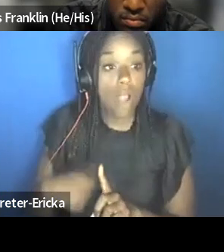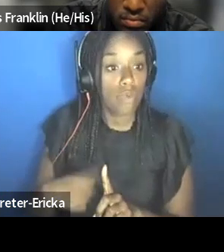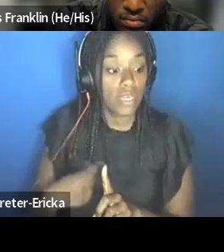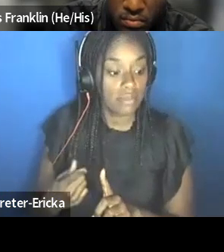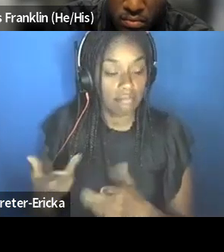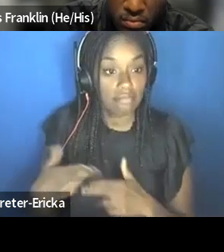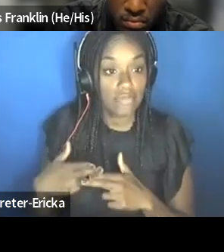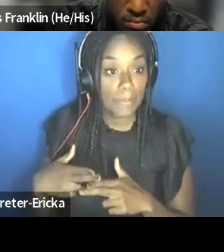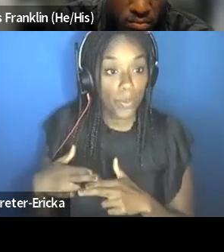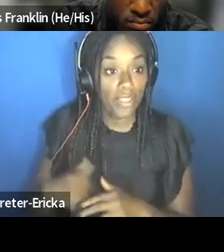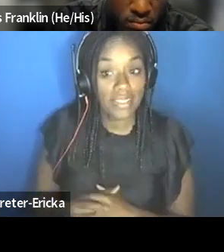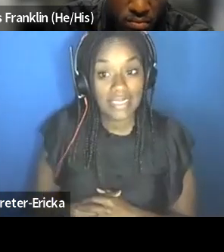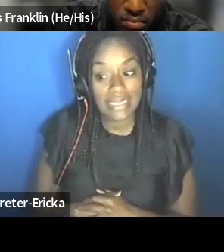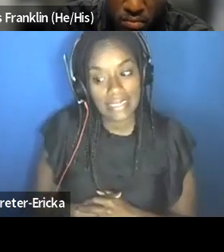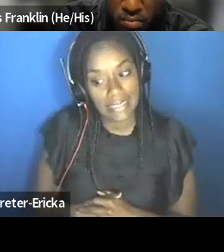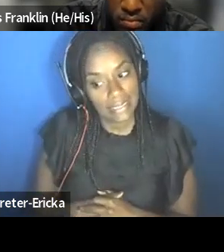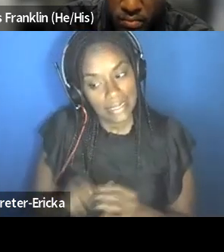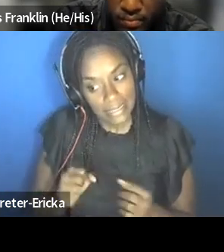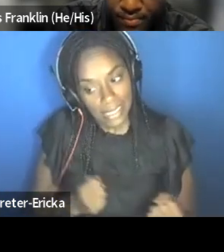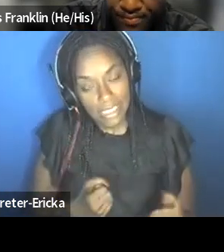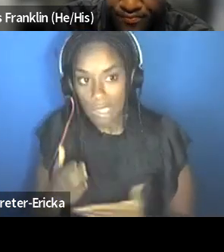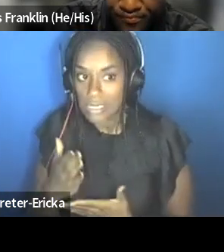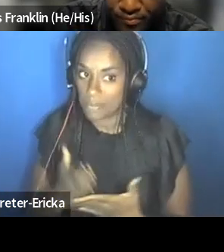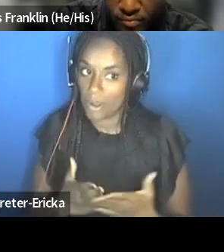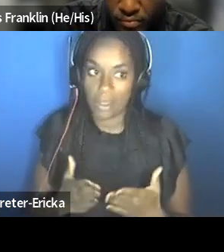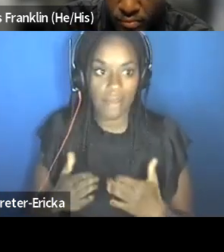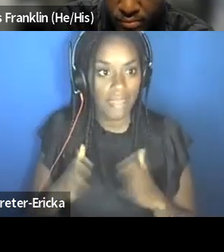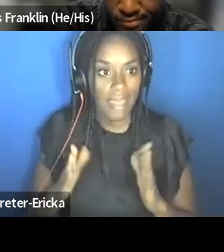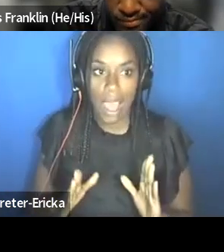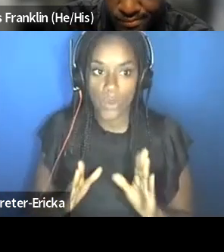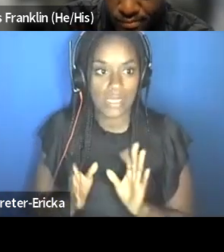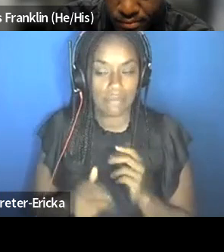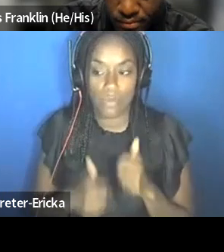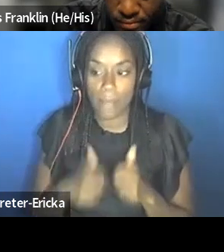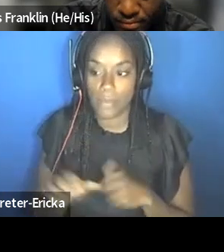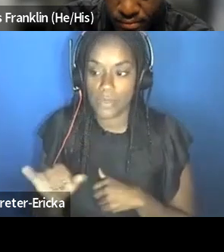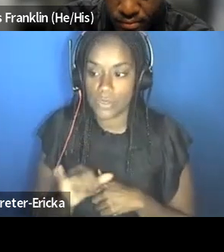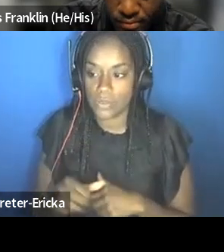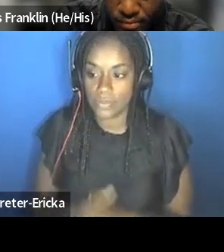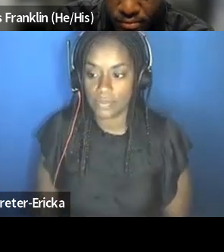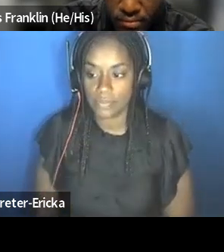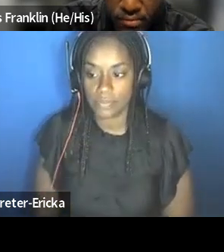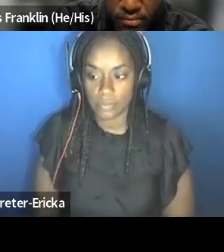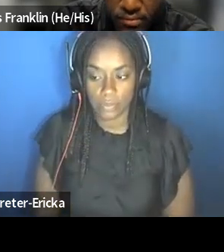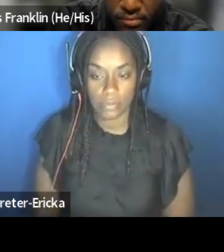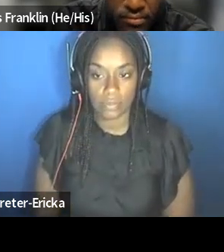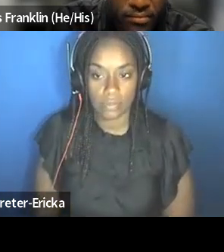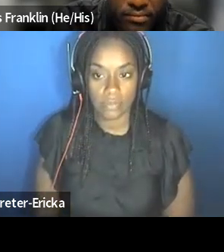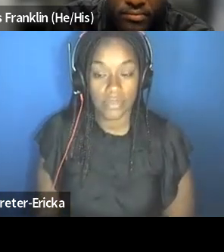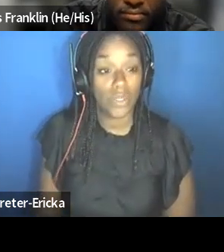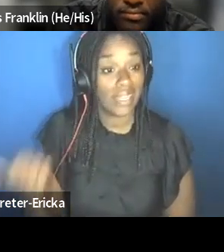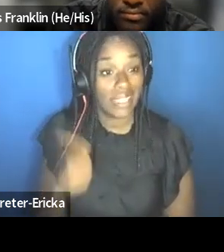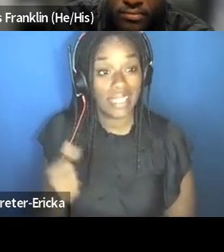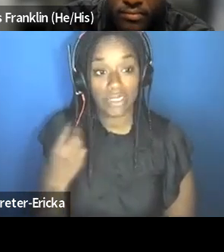term. That has caused part of the housing crisis as well. if you go to any tourist town, and I'm